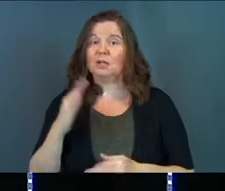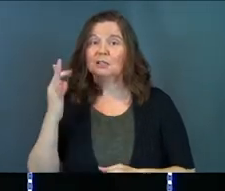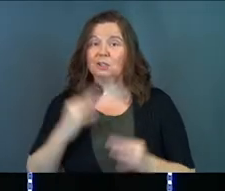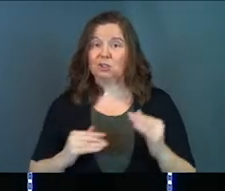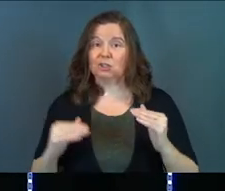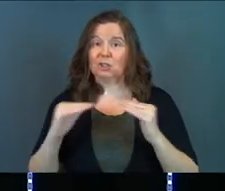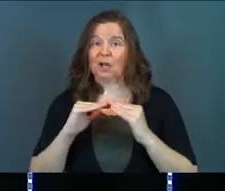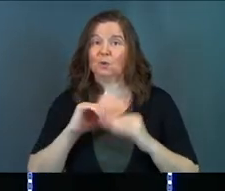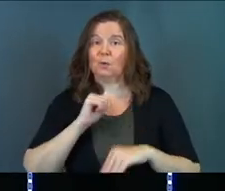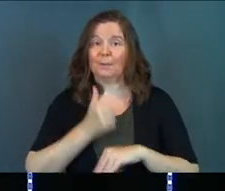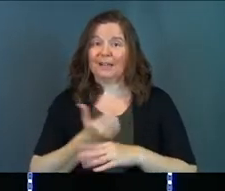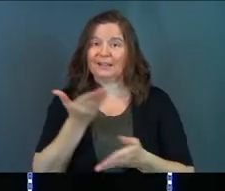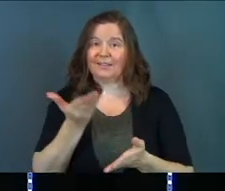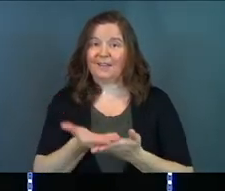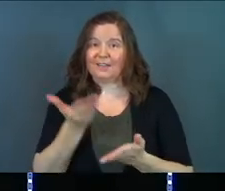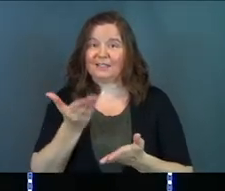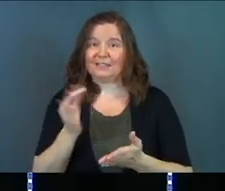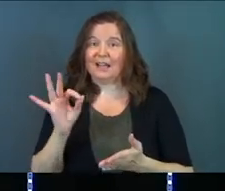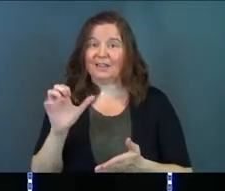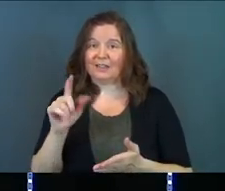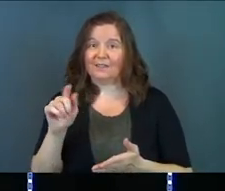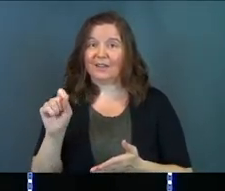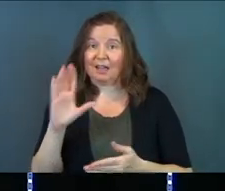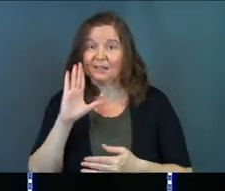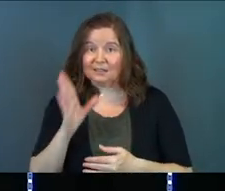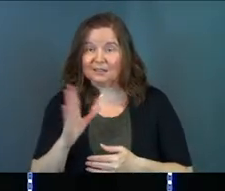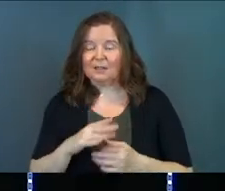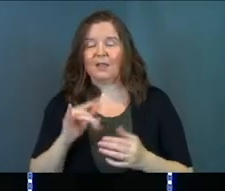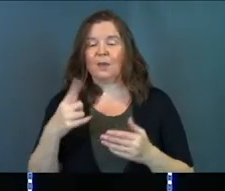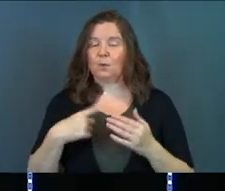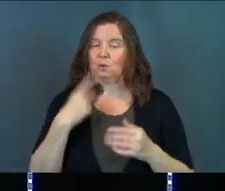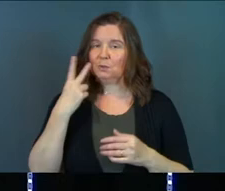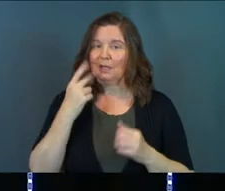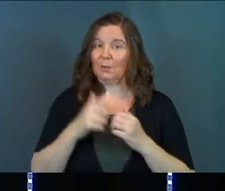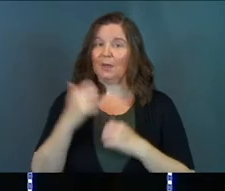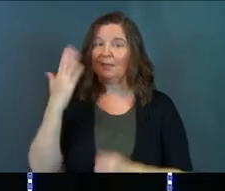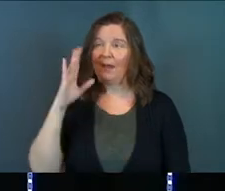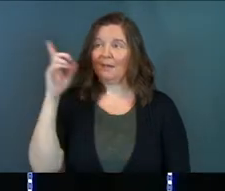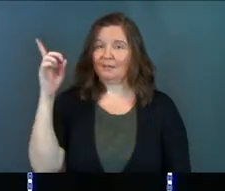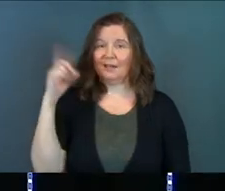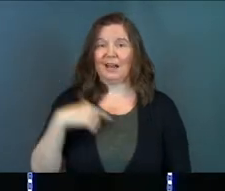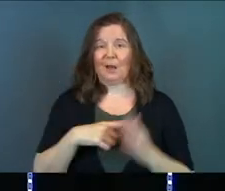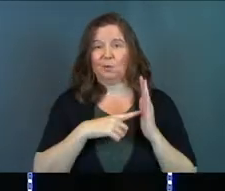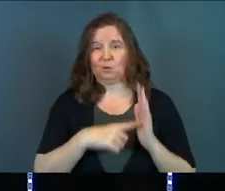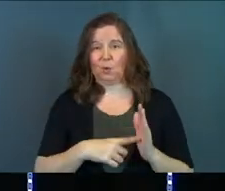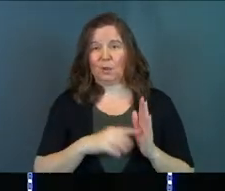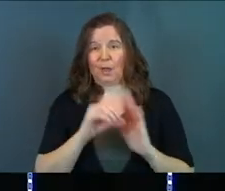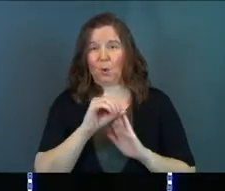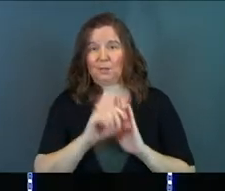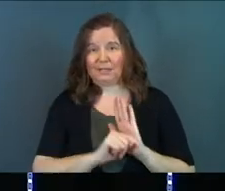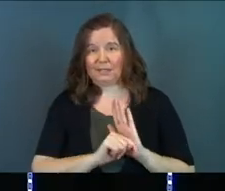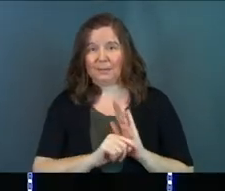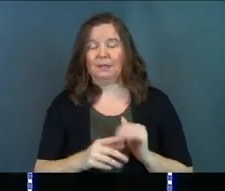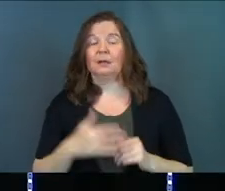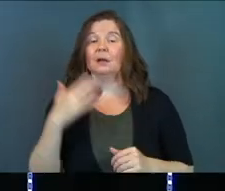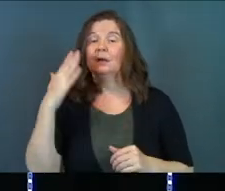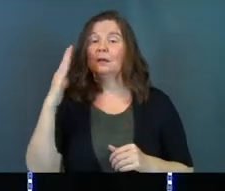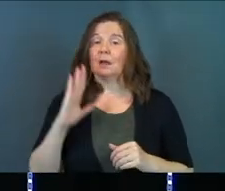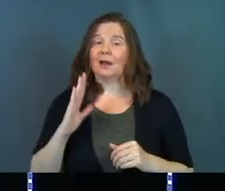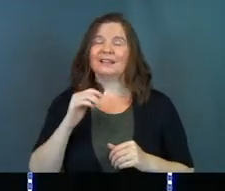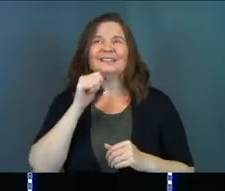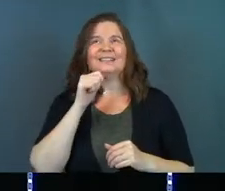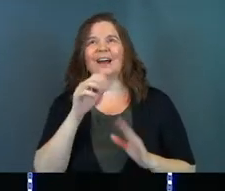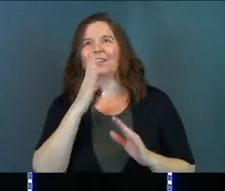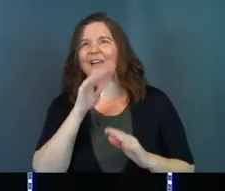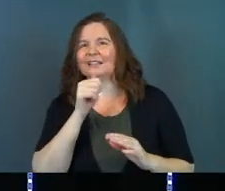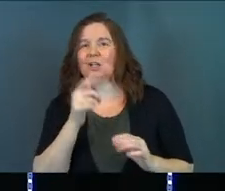will be based on the evidence and the facts. And that's what you see with God. And I'm going to show you that in the Old Testament. God... It's